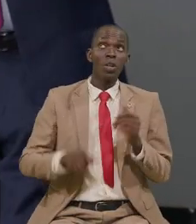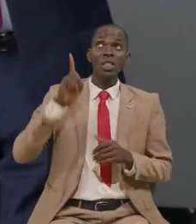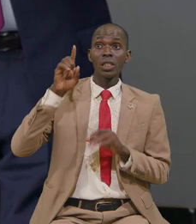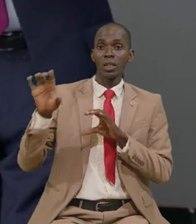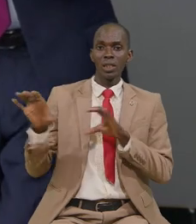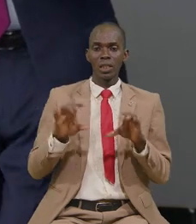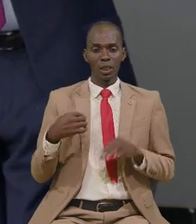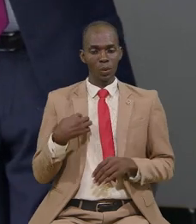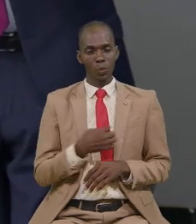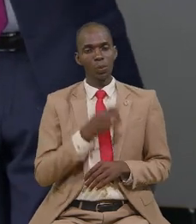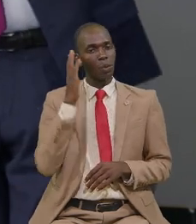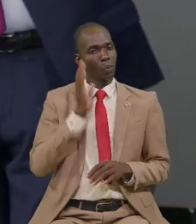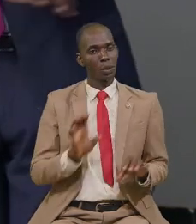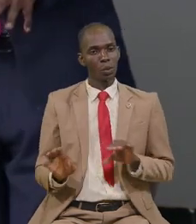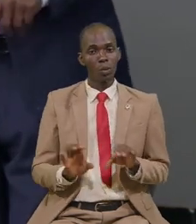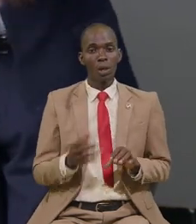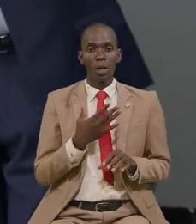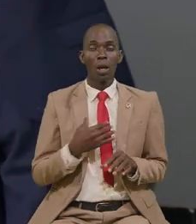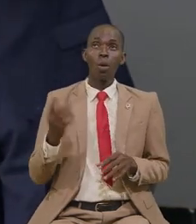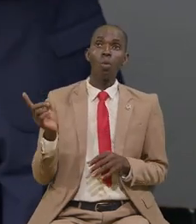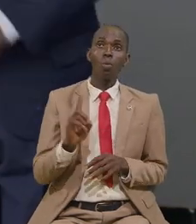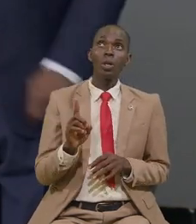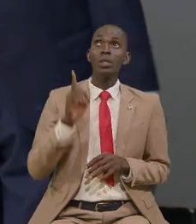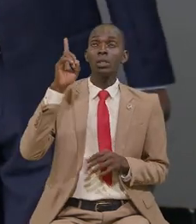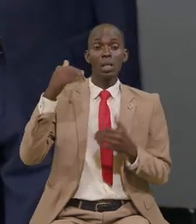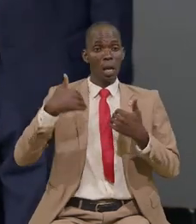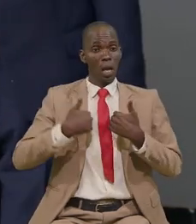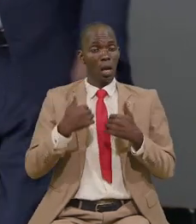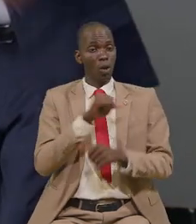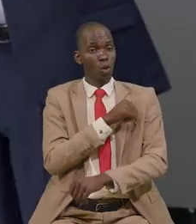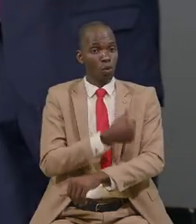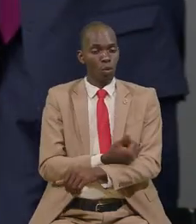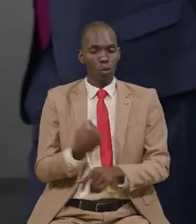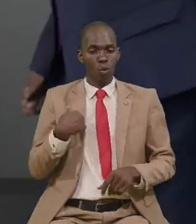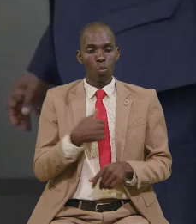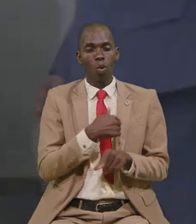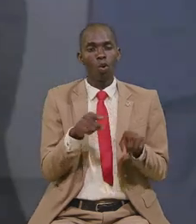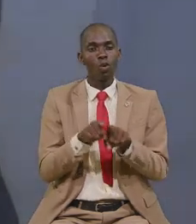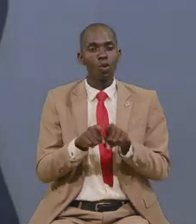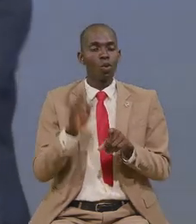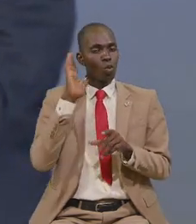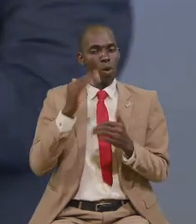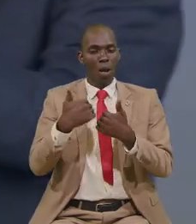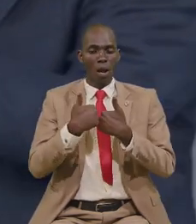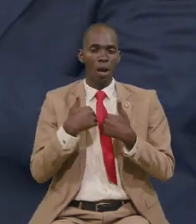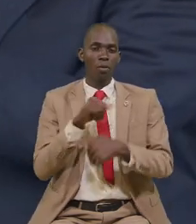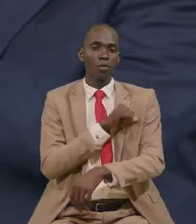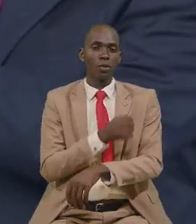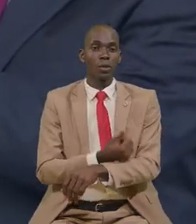and where he has authority, we also will have authority. The